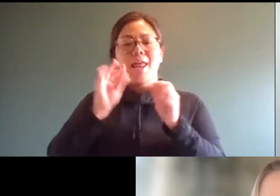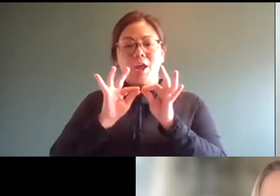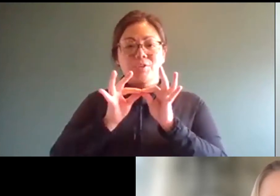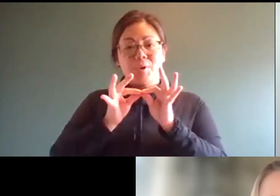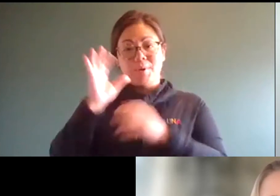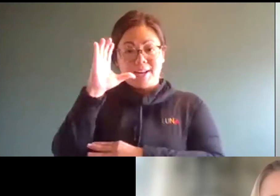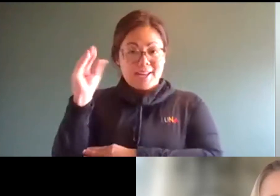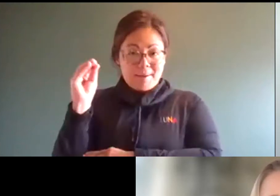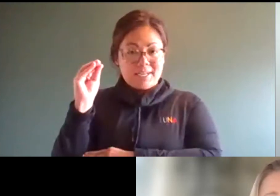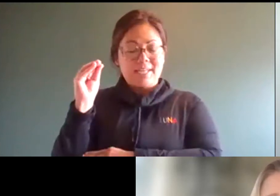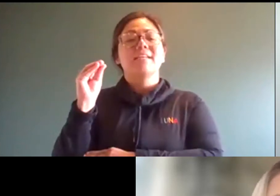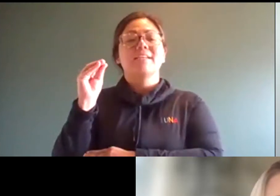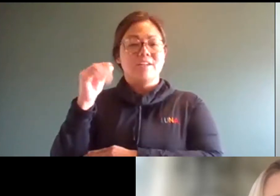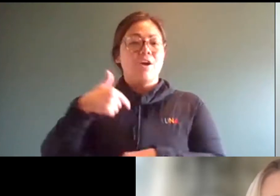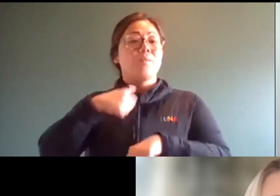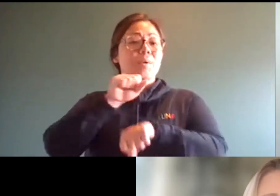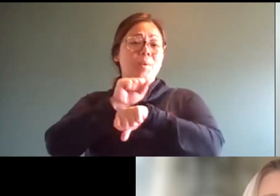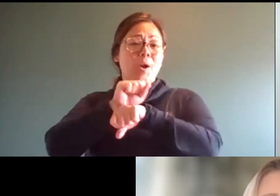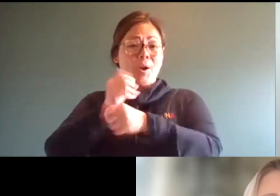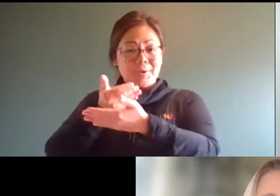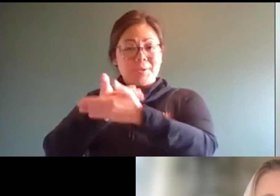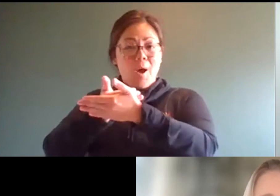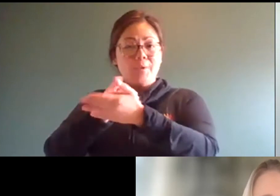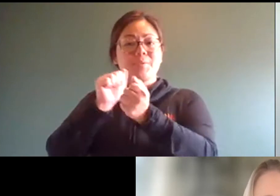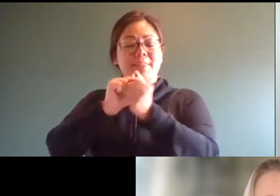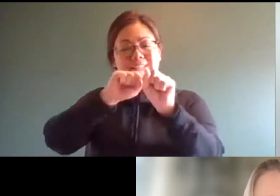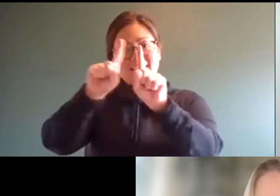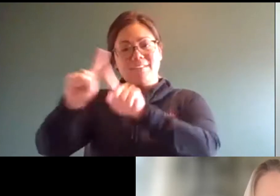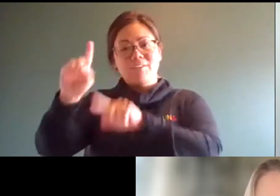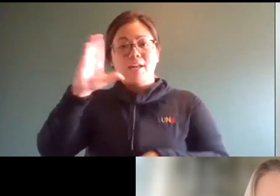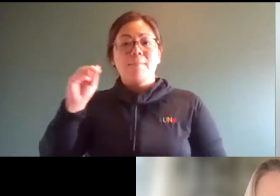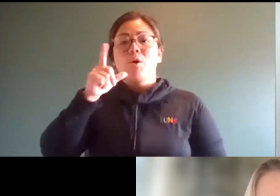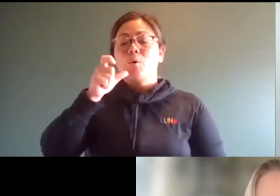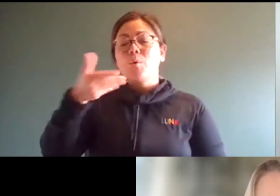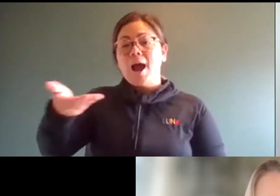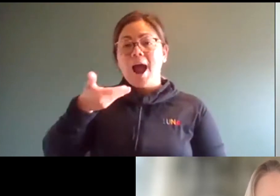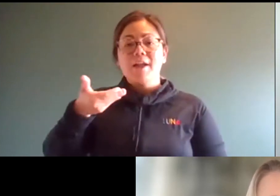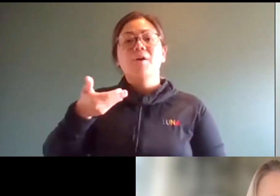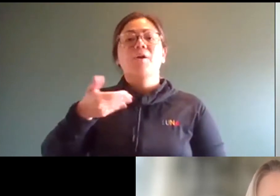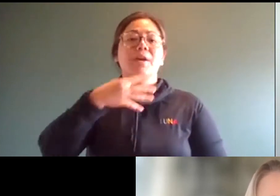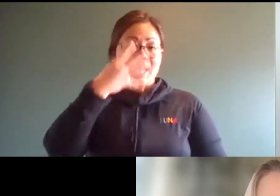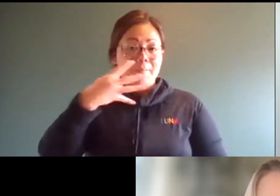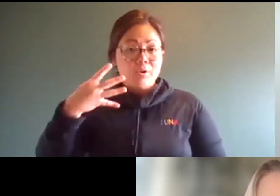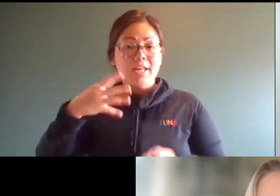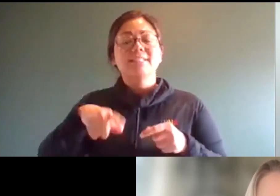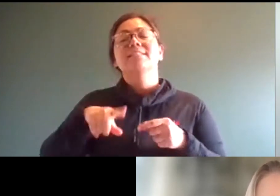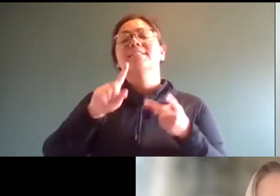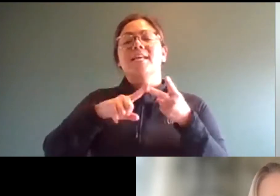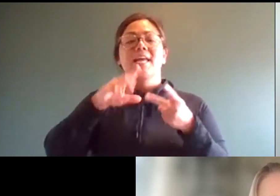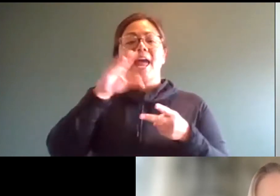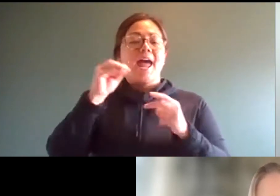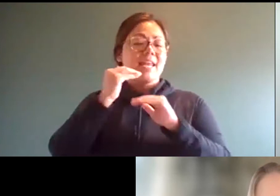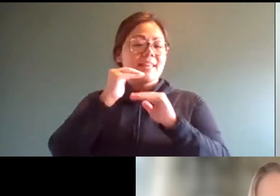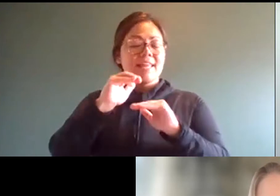company. And we work really closely with employers who hire immigrants and limited English proficient